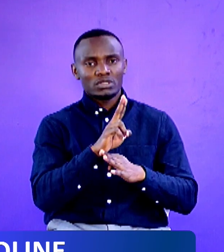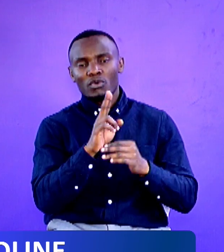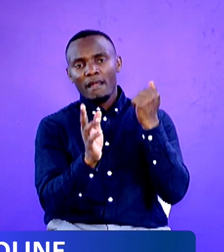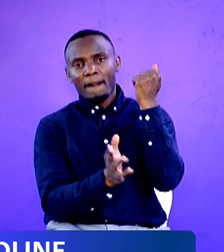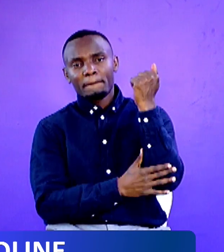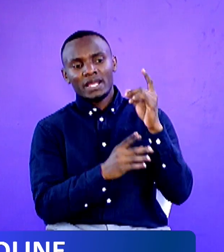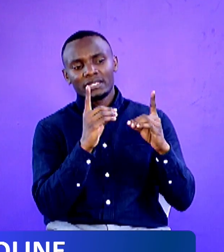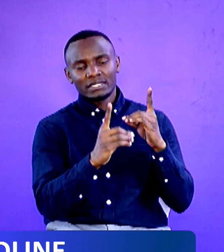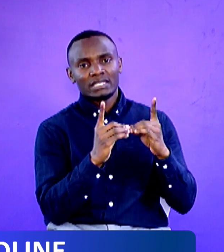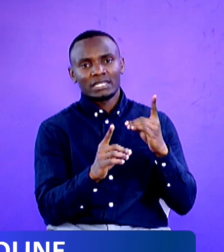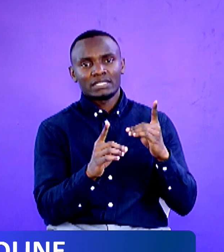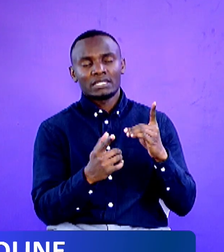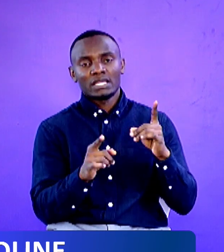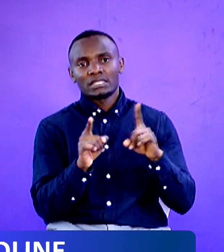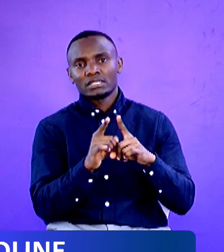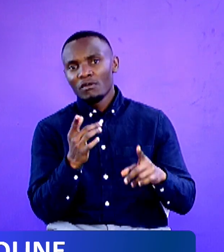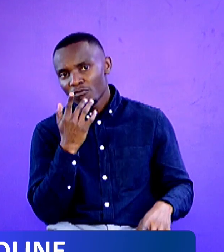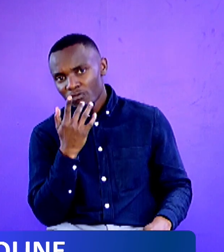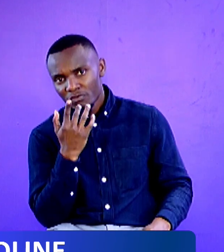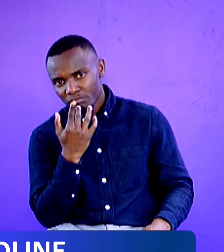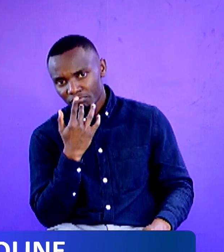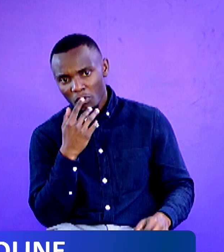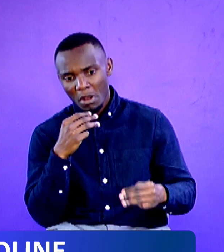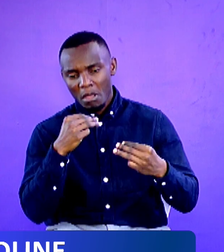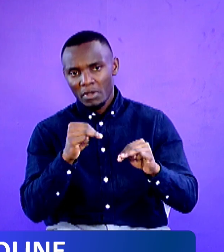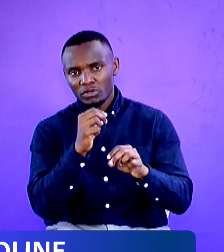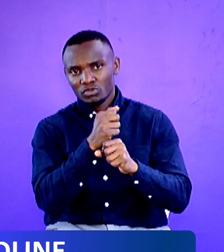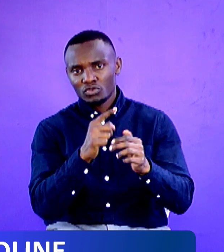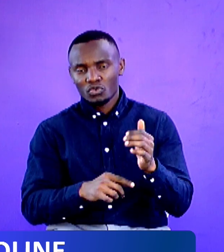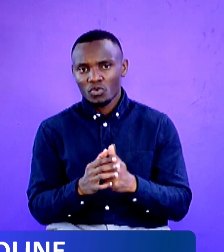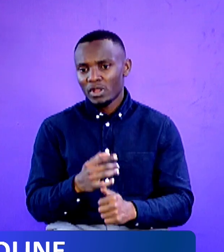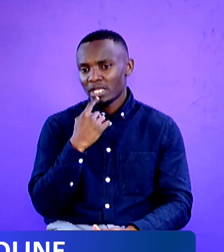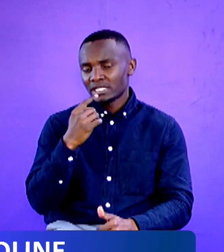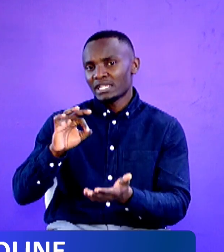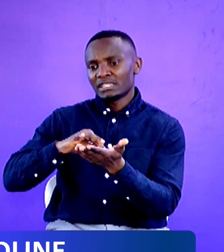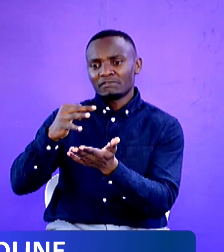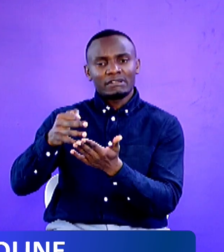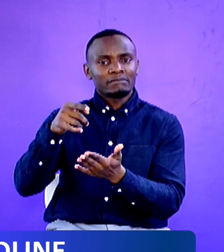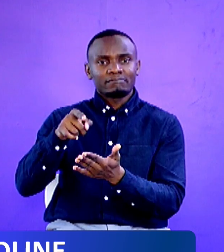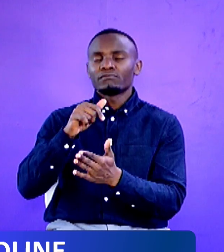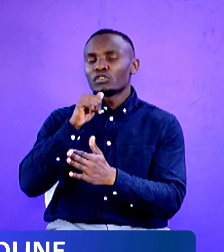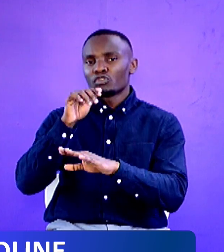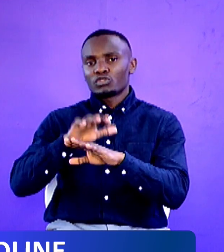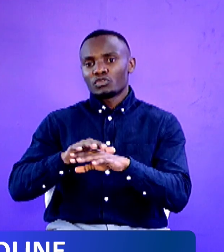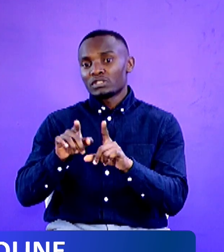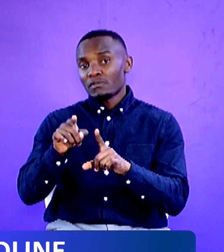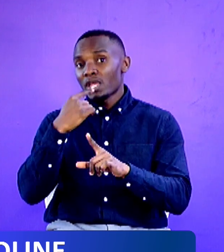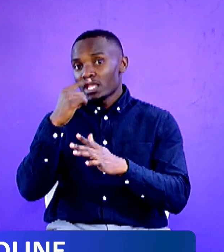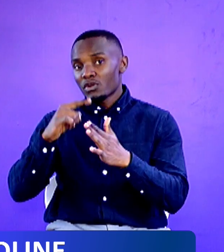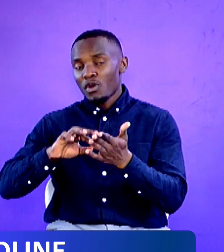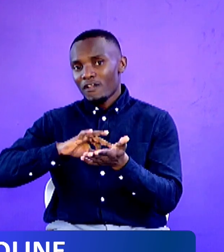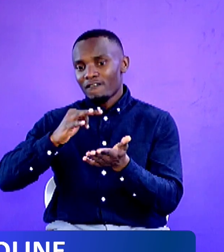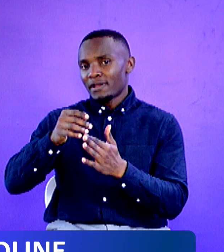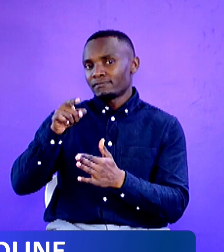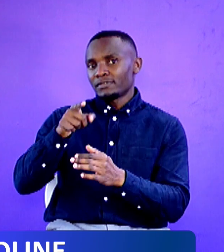biased methodology to discredit the fund, which he said had made significant strides in expanding financial inclusion since its